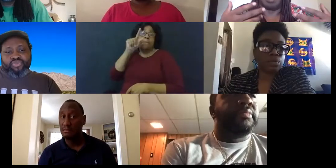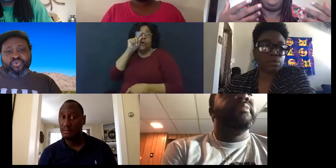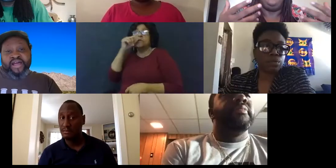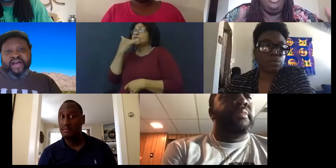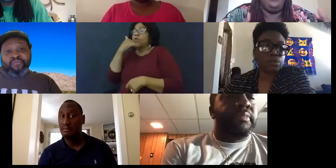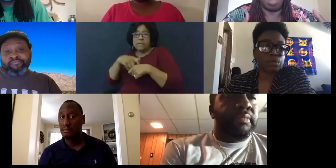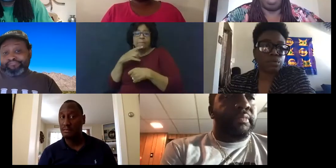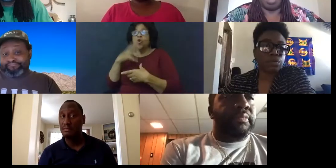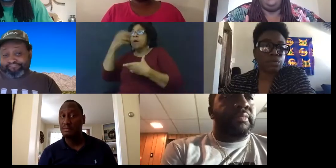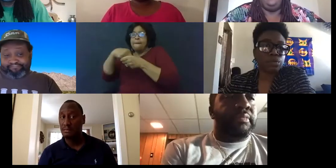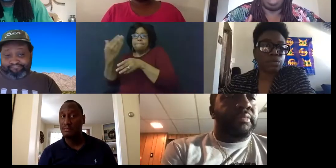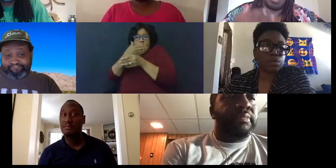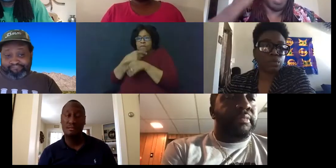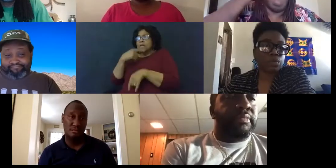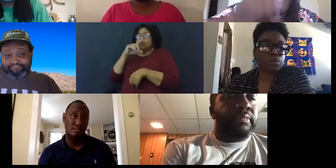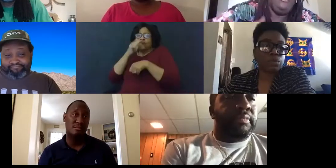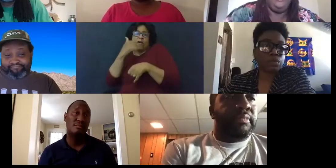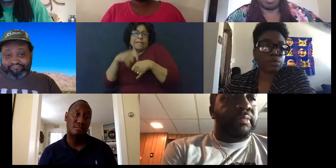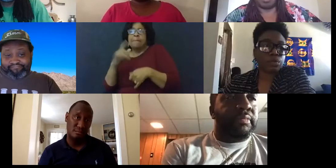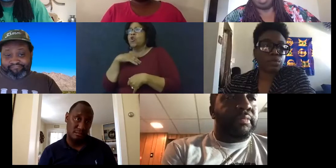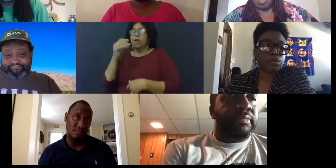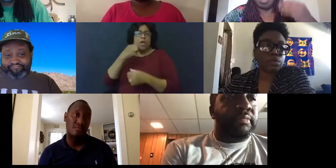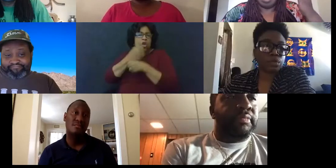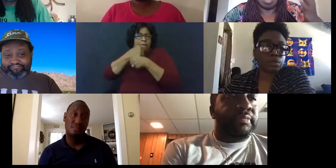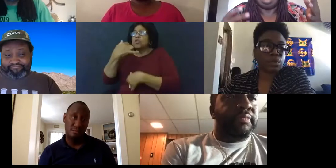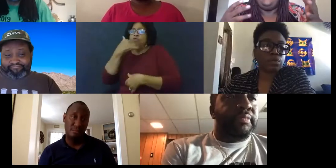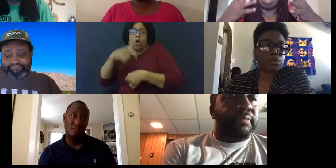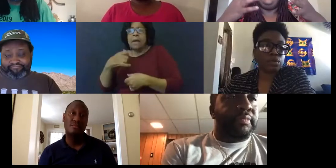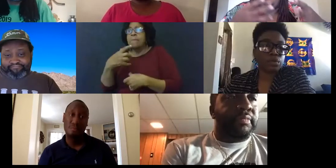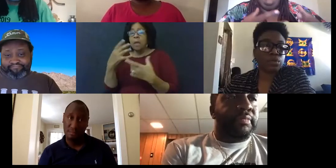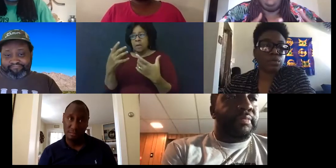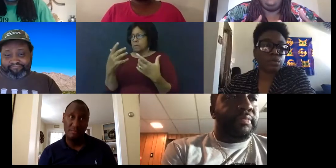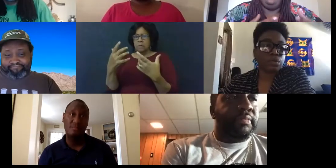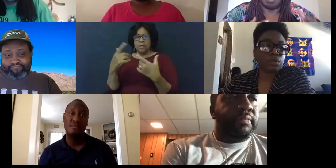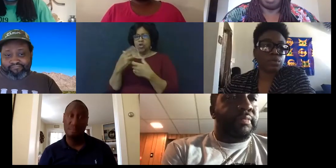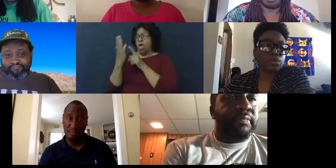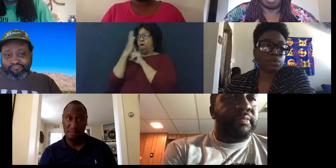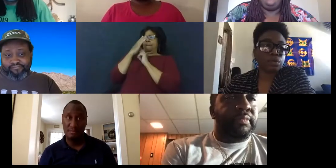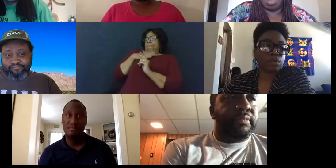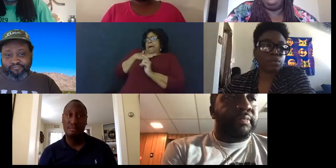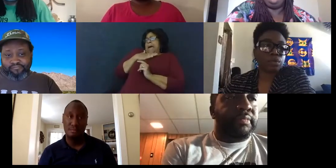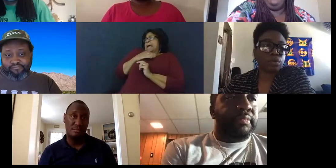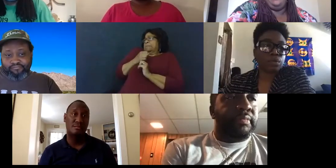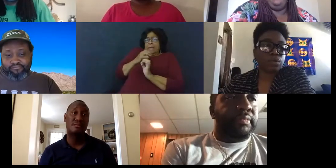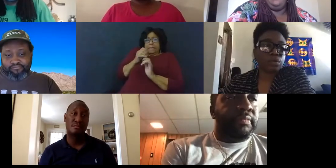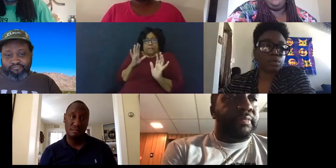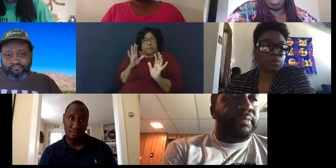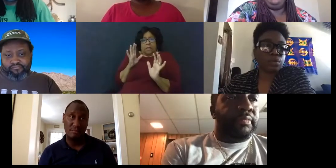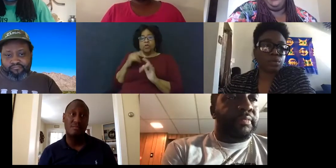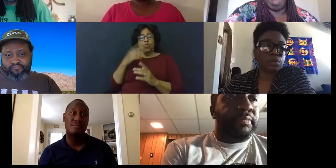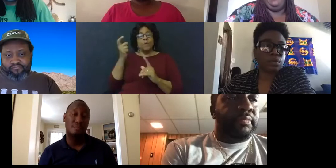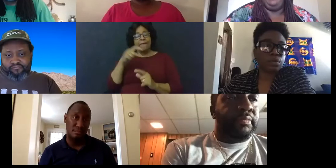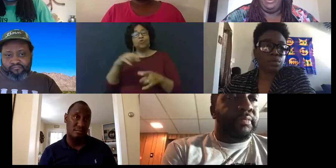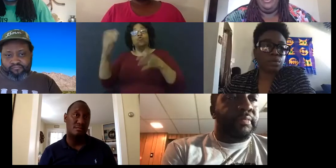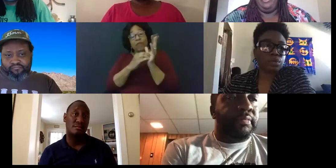in too loud at the wrong time. We're getting coffee at the wrong time. It does, like, do we train white people